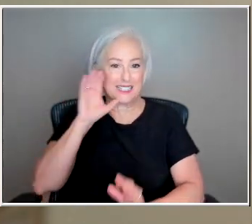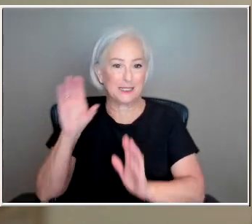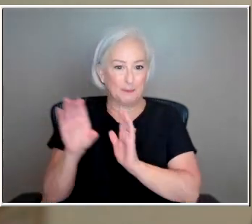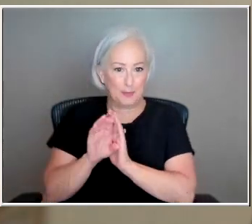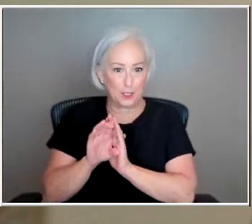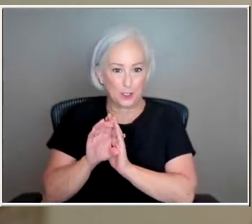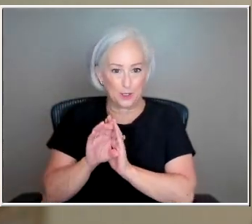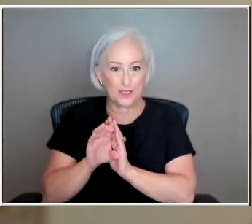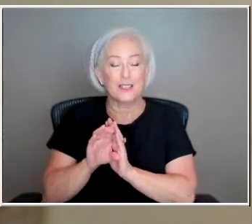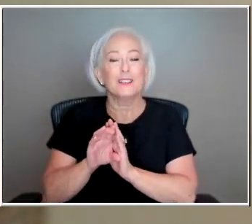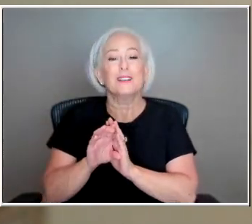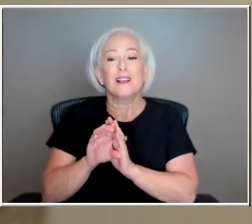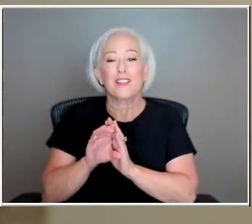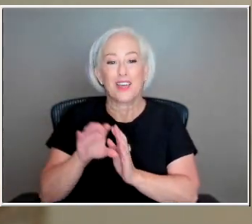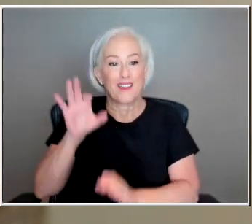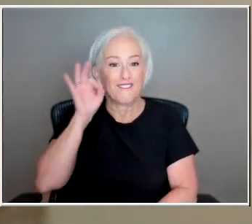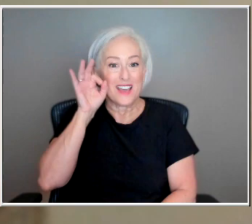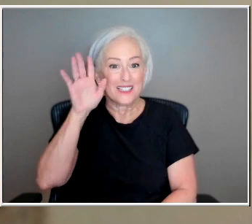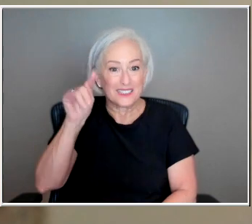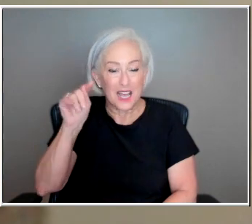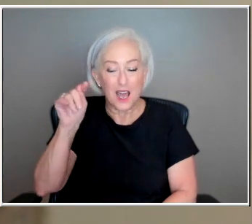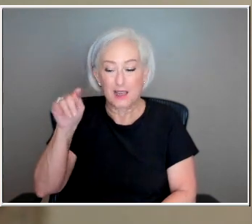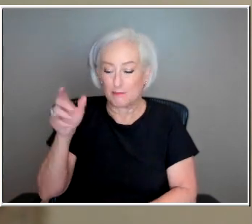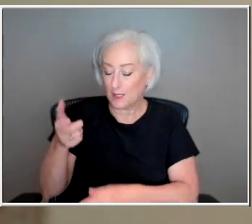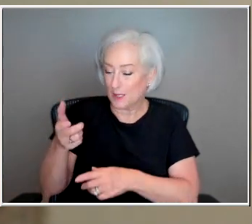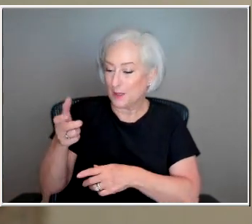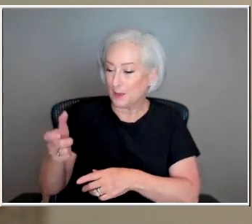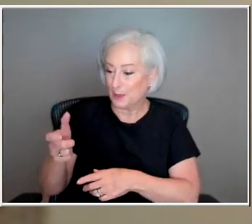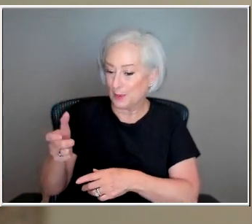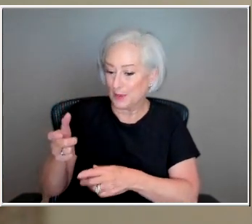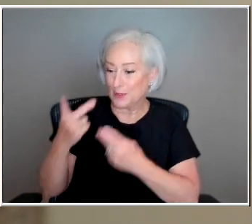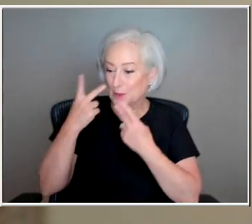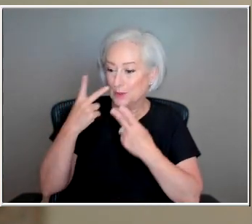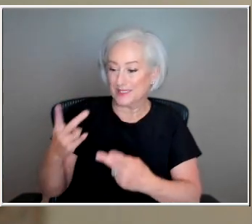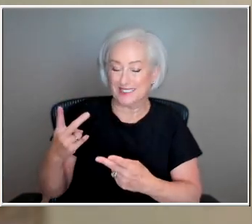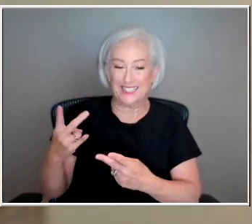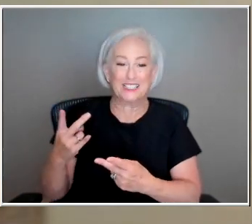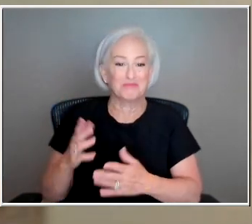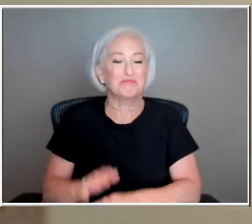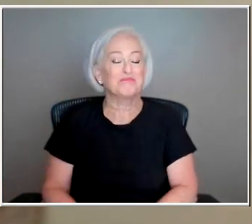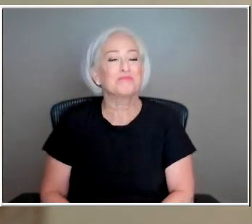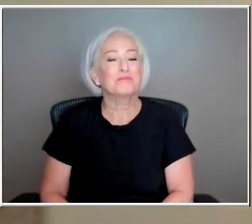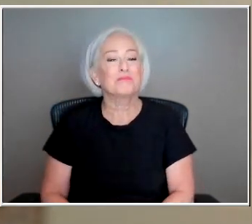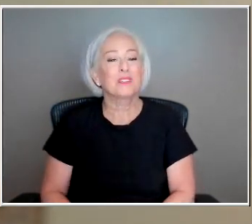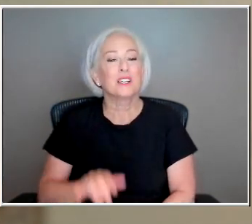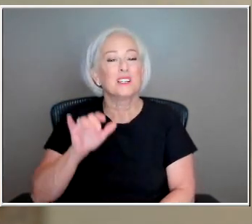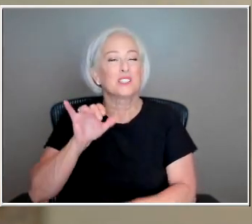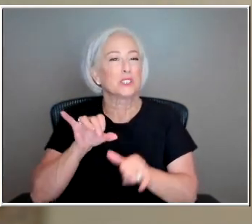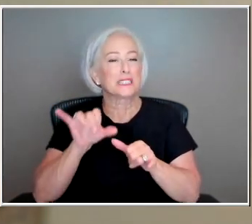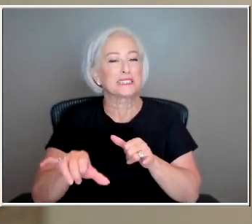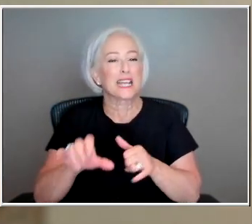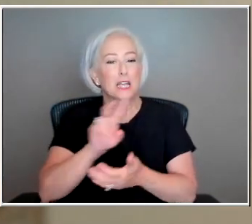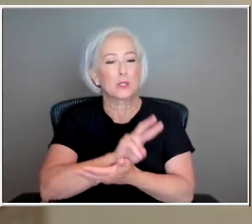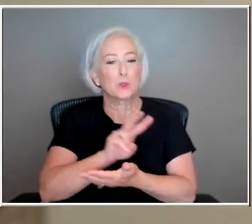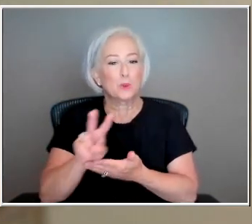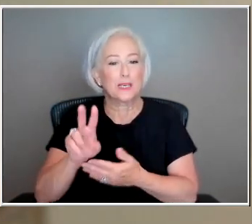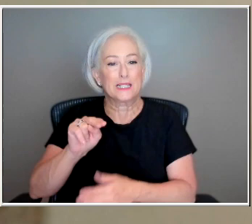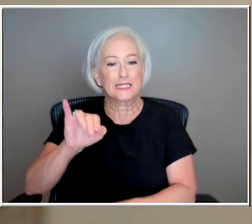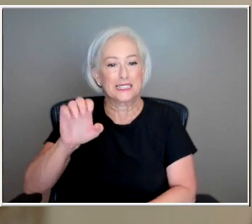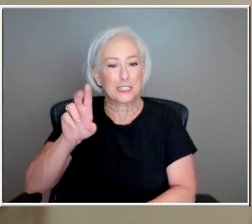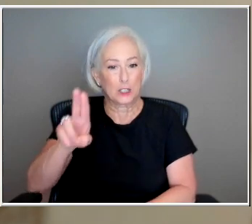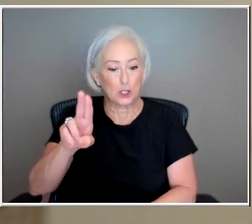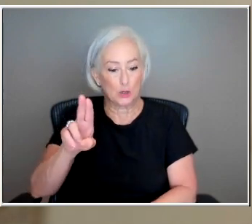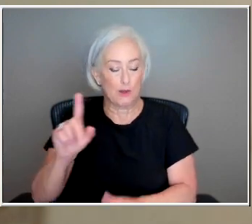me. We ended up being in the NICU for about 2 weeks, and the first about 48 hours were definitely the